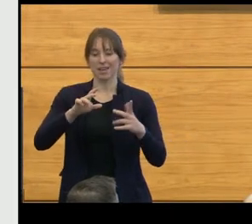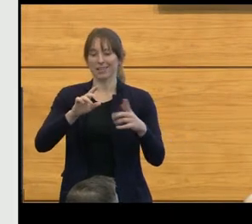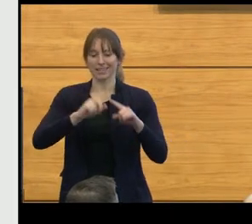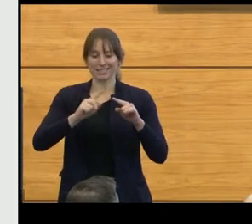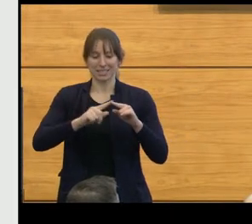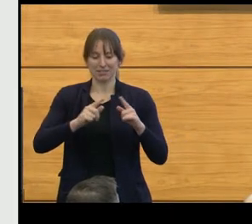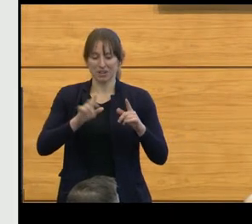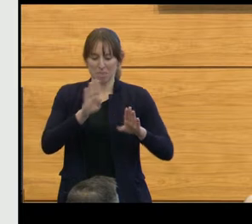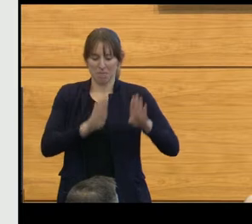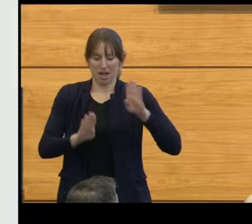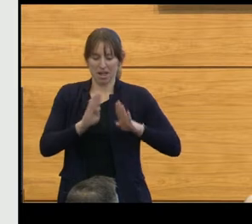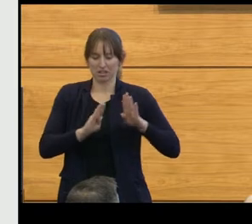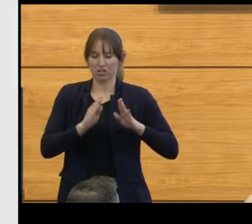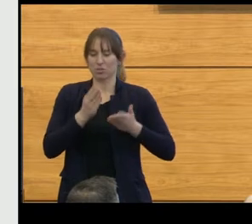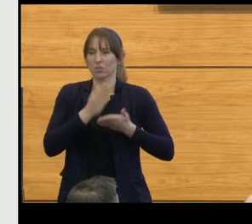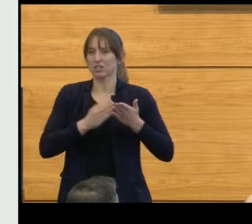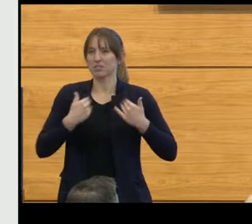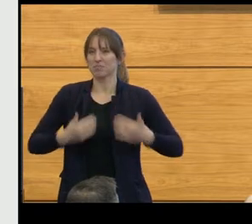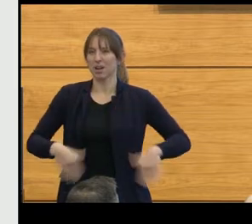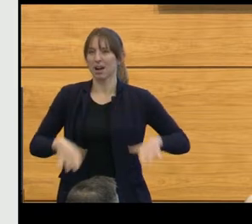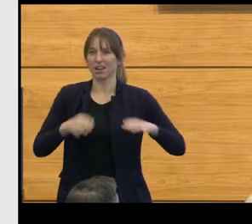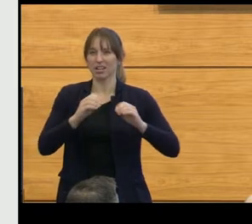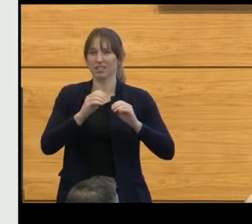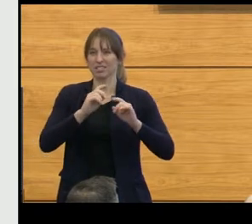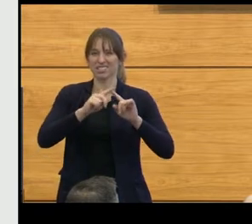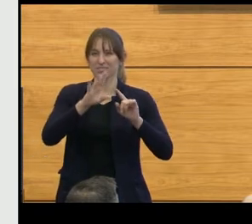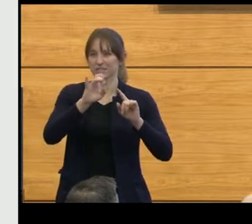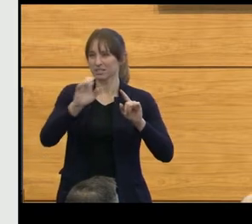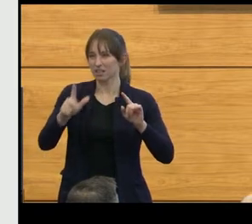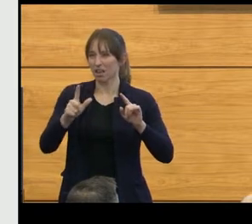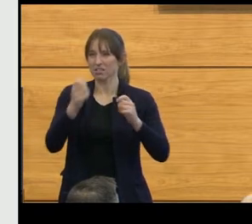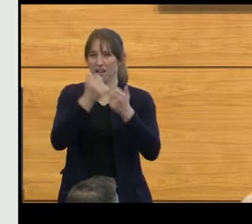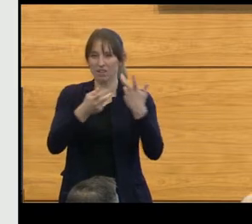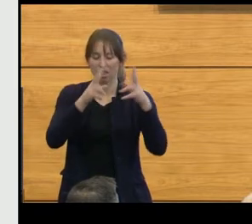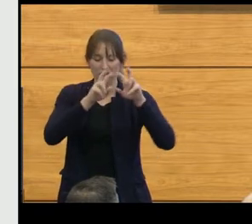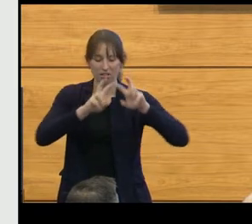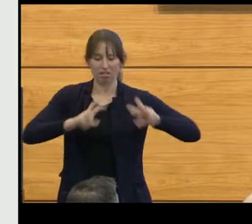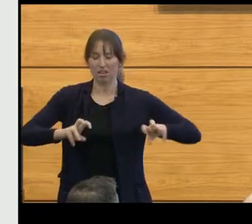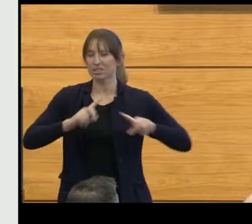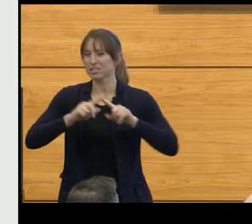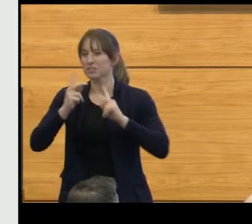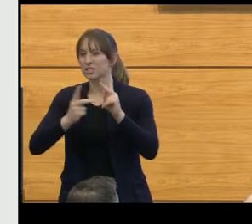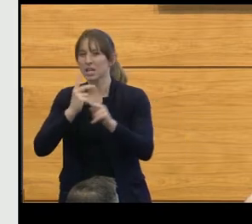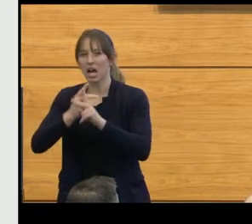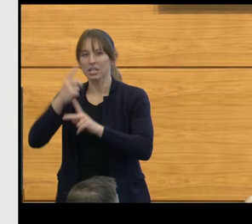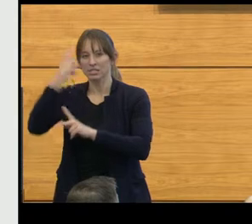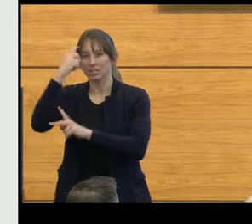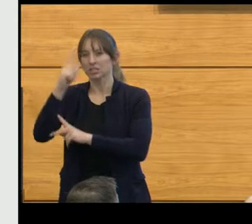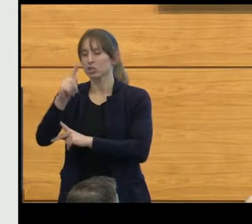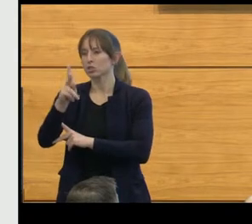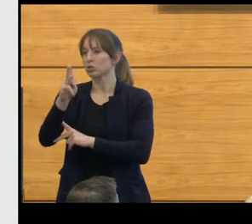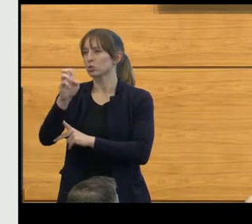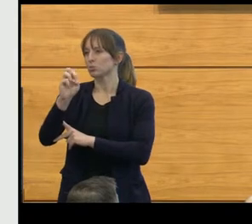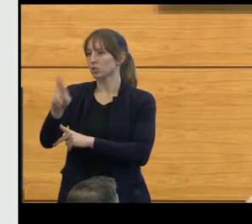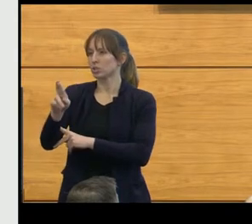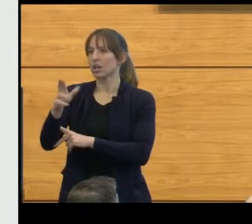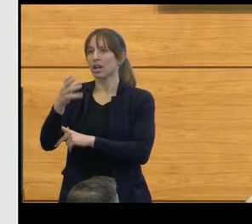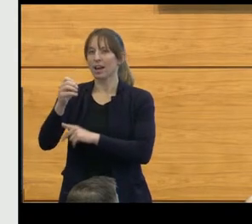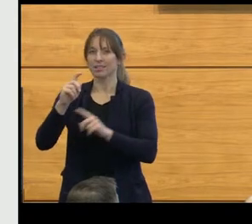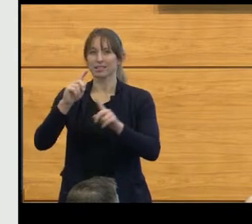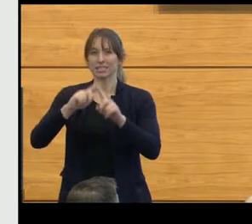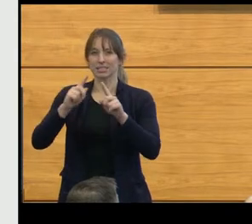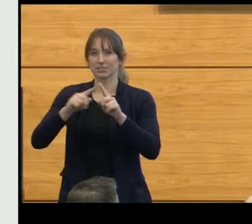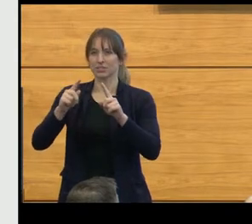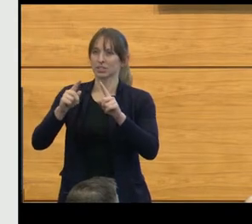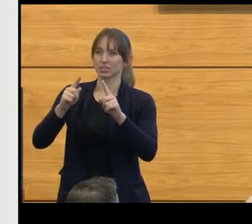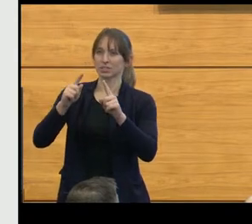simply the histology, looking here at the different types of brain tumors and looking at their H&E stains, we now think about